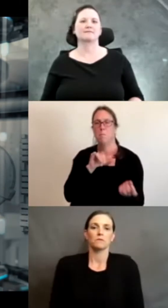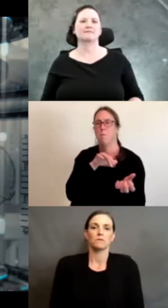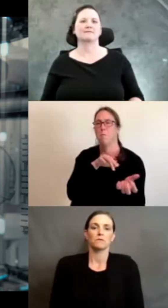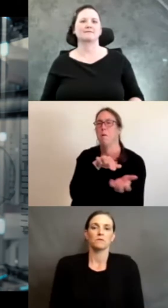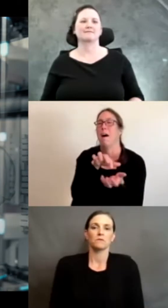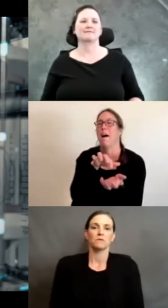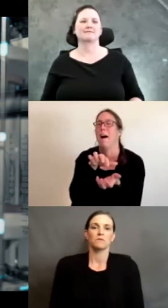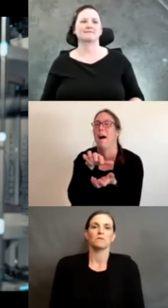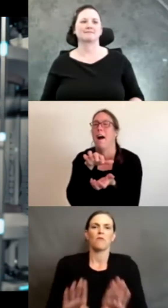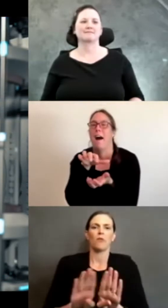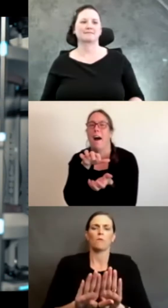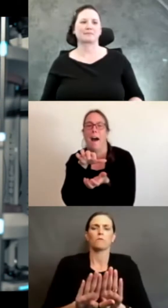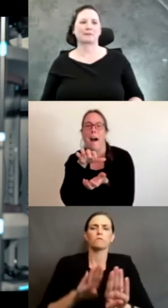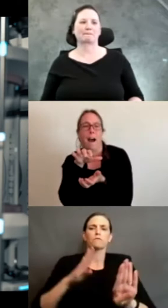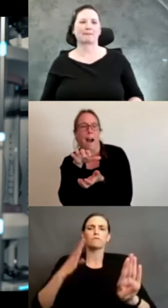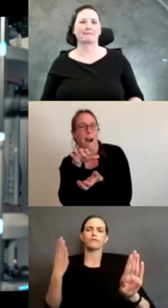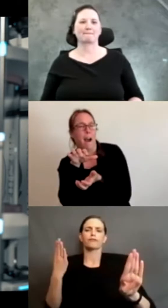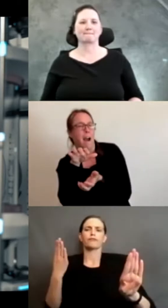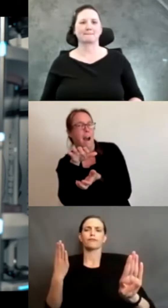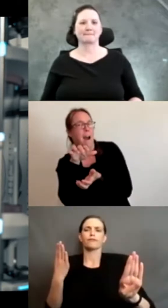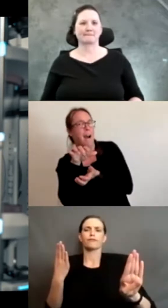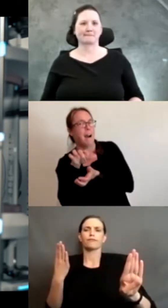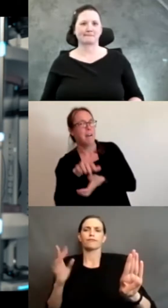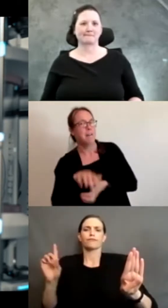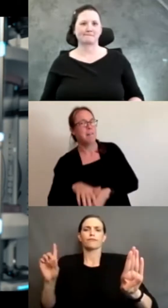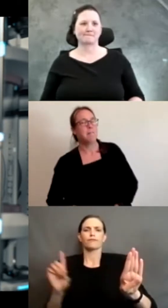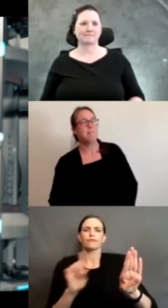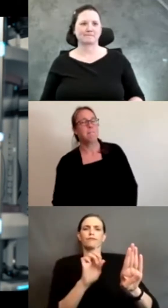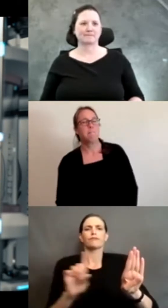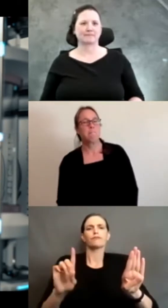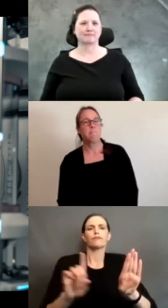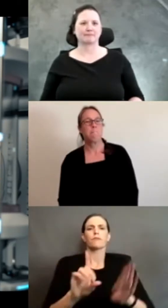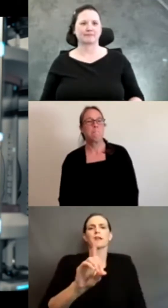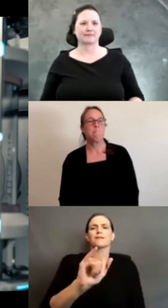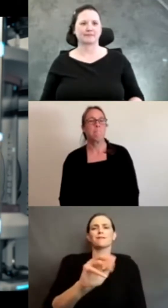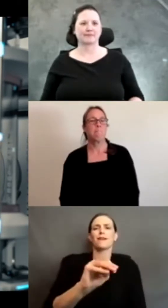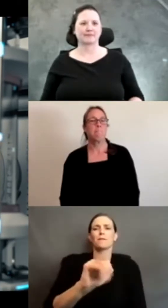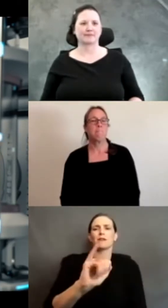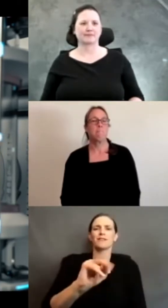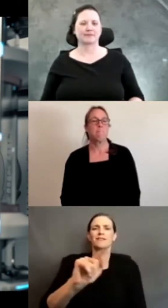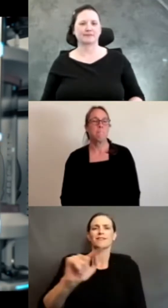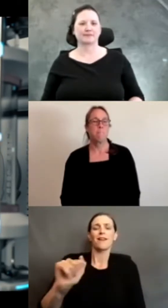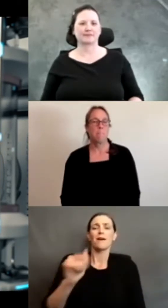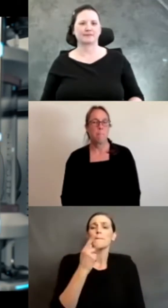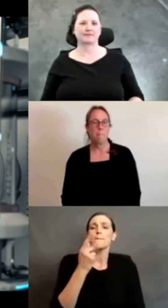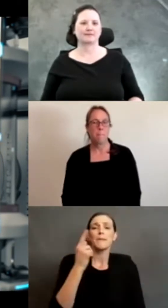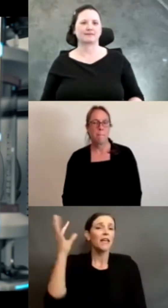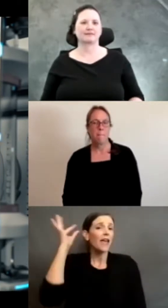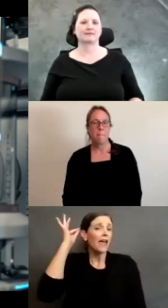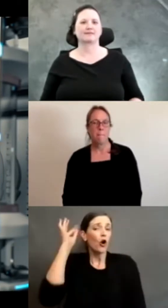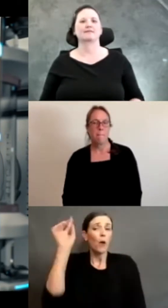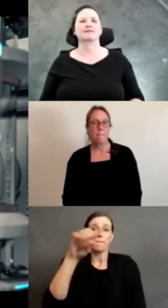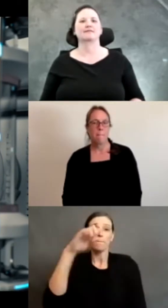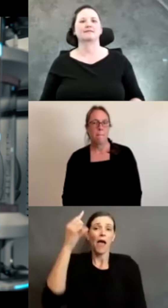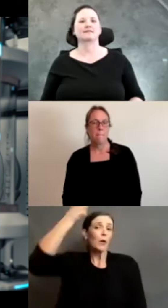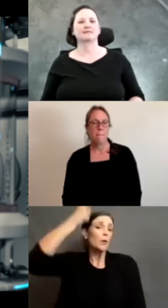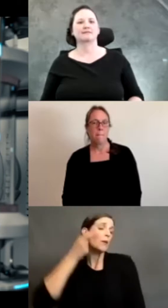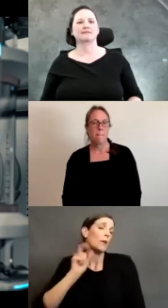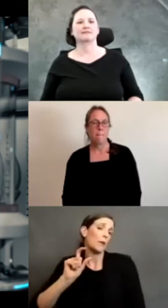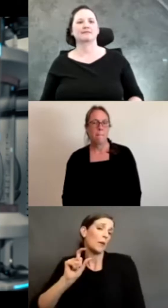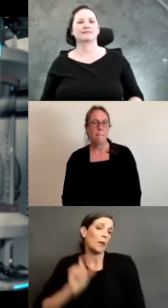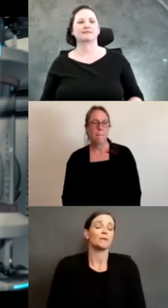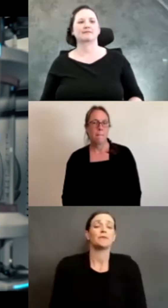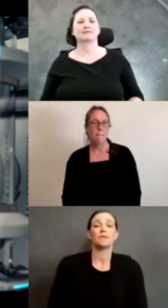The door behind him opens and Diamantina Carmela walks in. She has pink hair with a black streak.